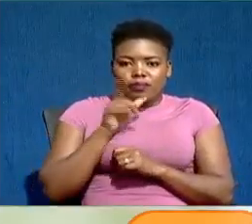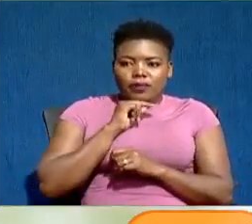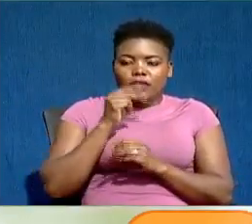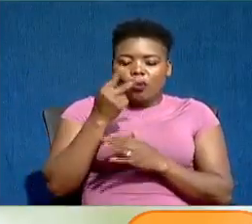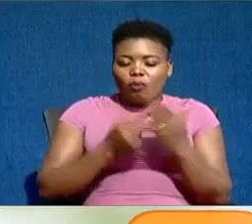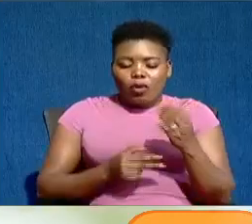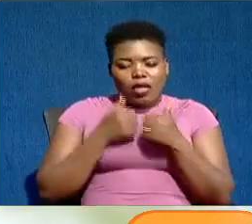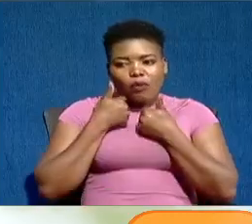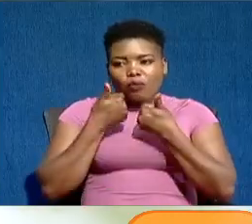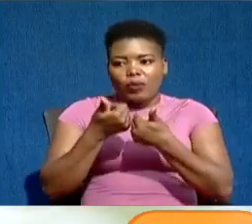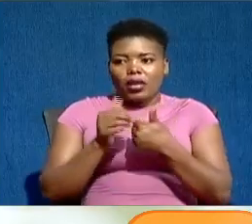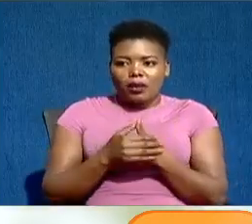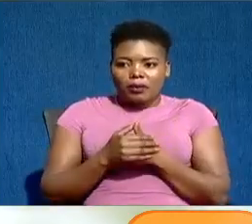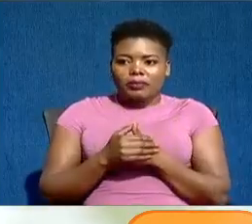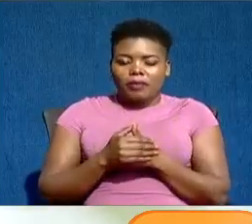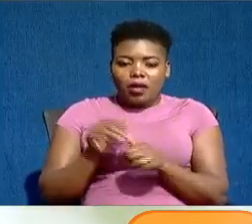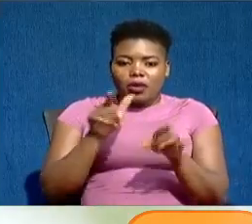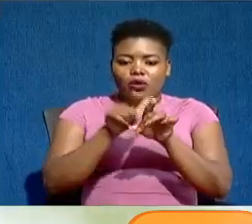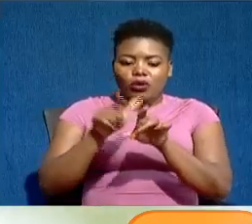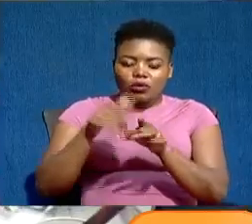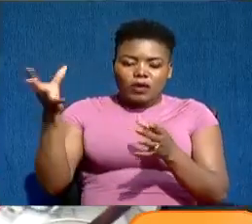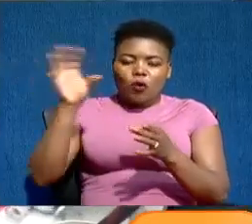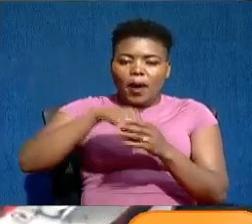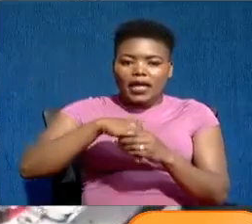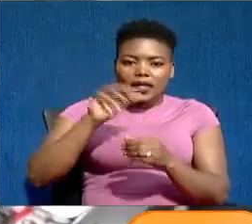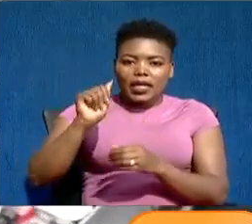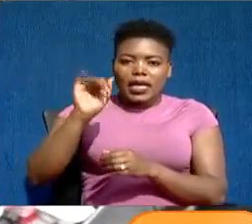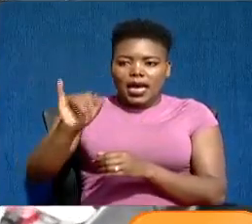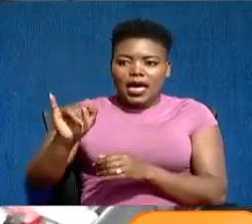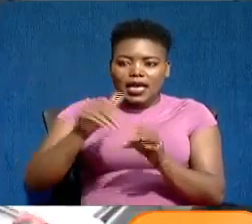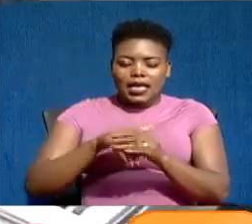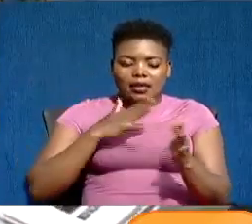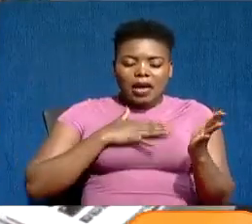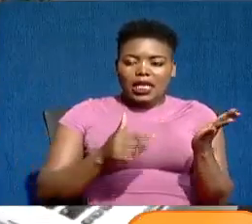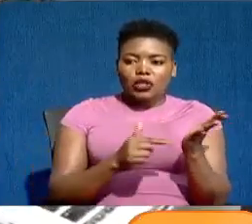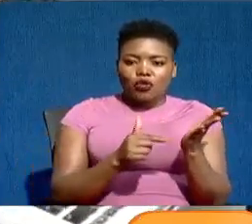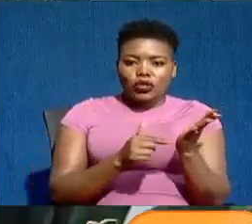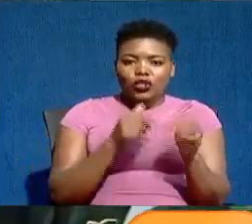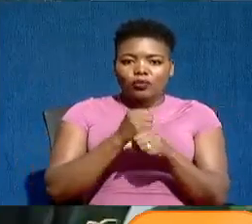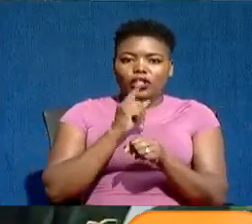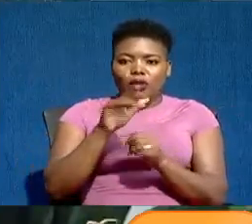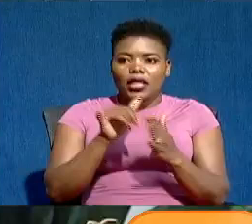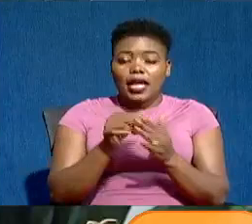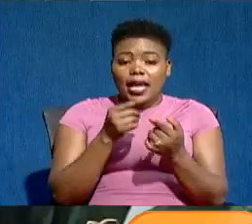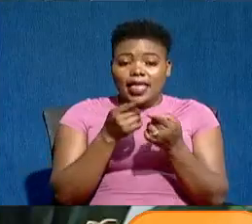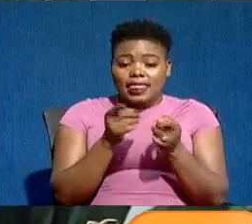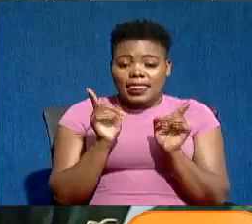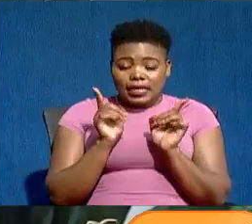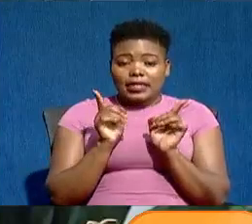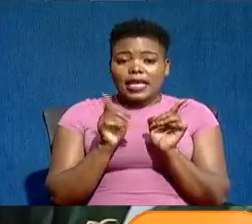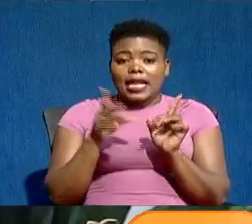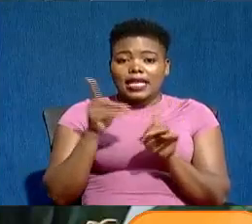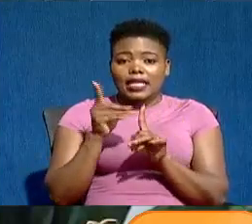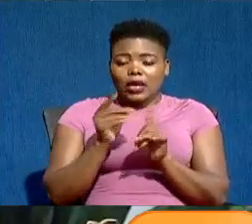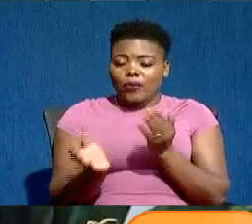both are well taken care of. We've also incorporated AI in our technology to ensure that this massive data we